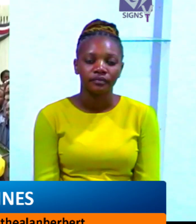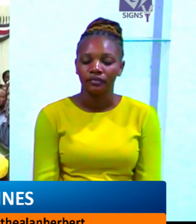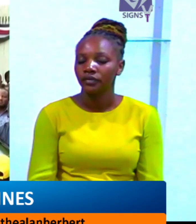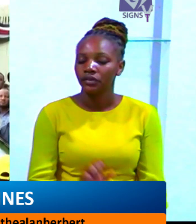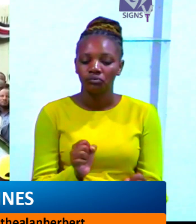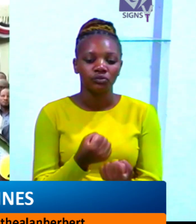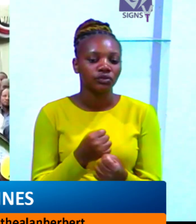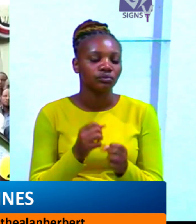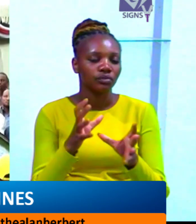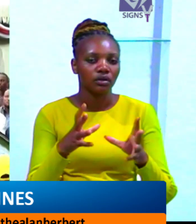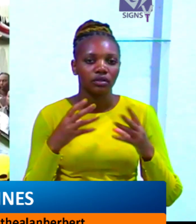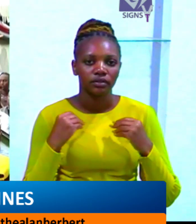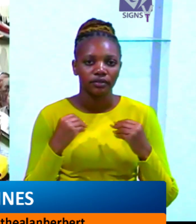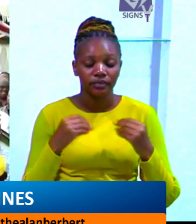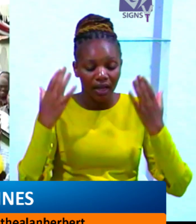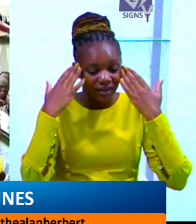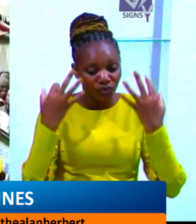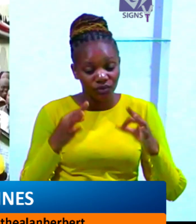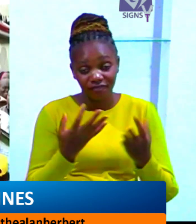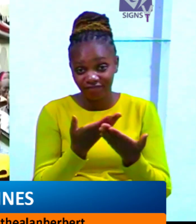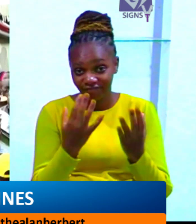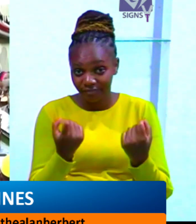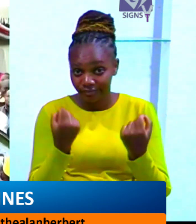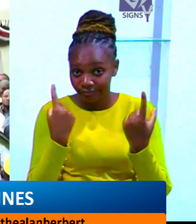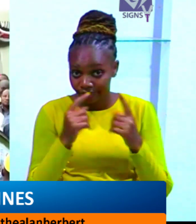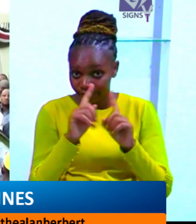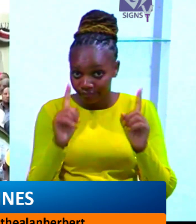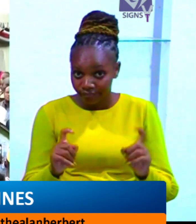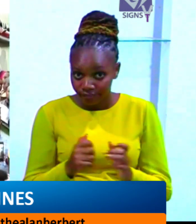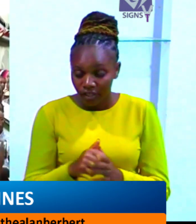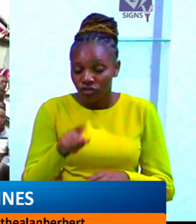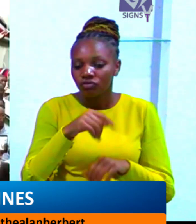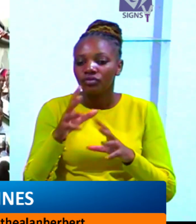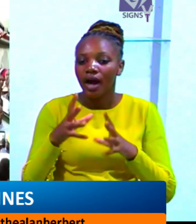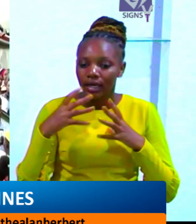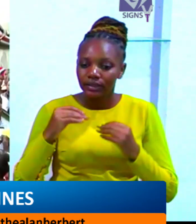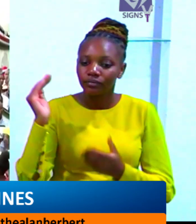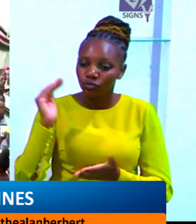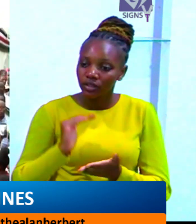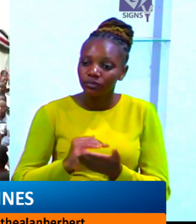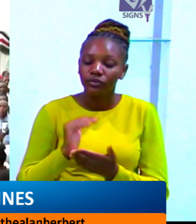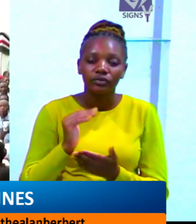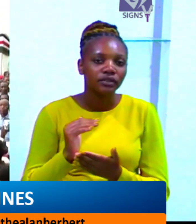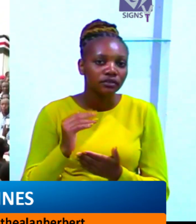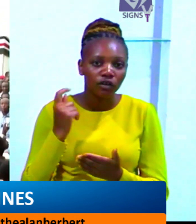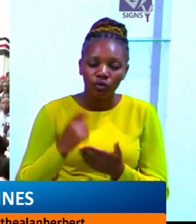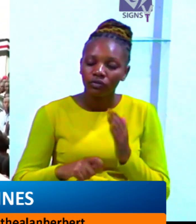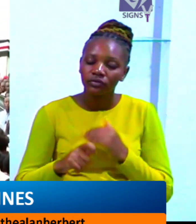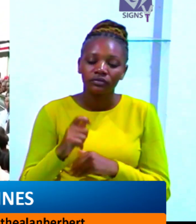hiyo. Sijui kama tumeelewana. Mmekubali wezi wote tuwafukuze? Maneno ya wezi ni